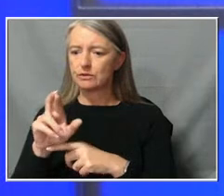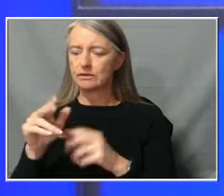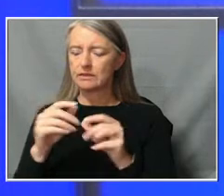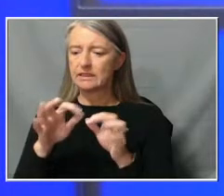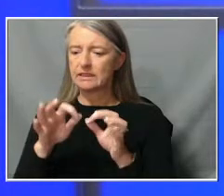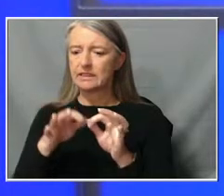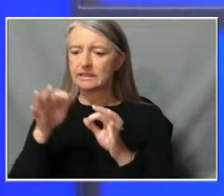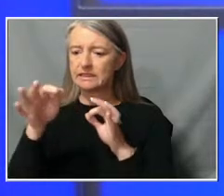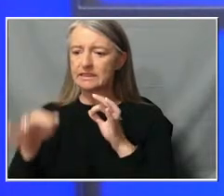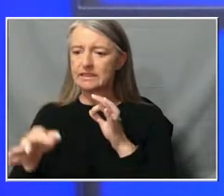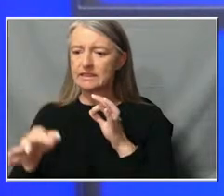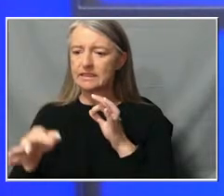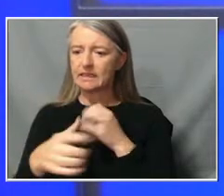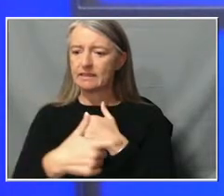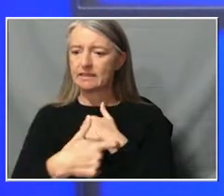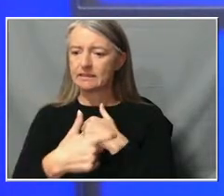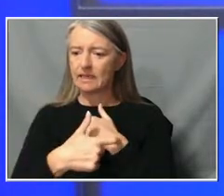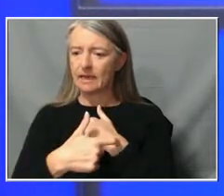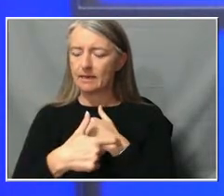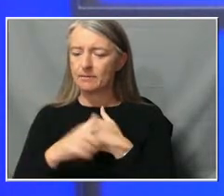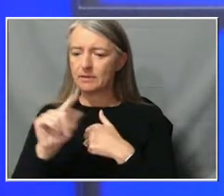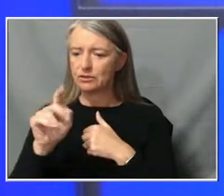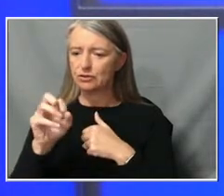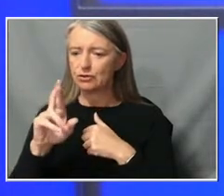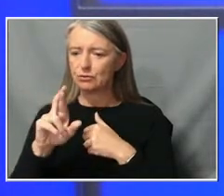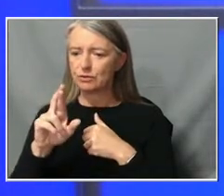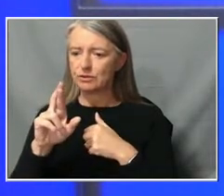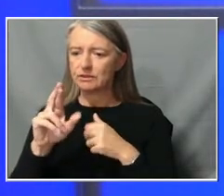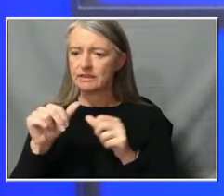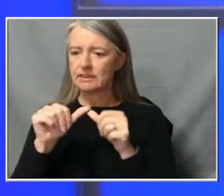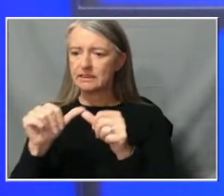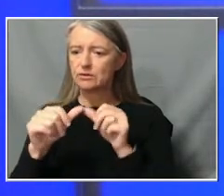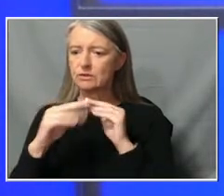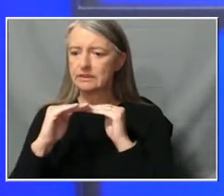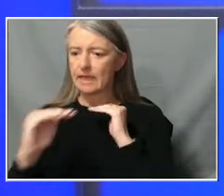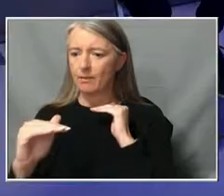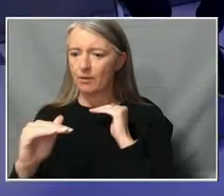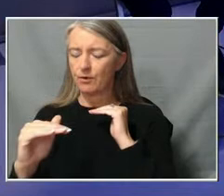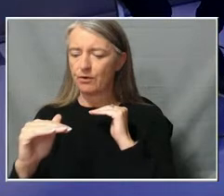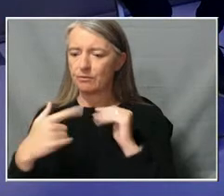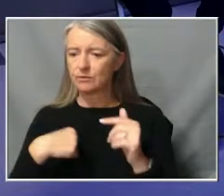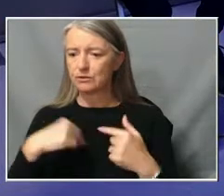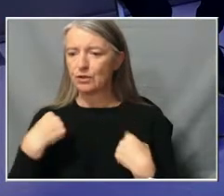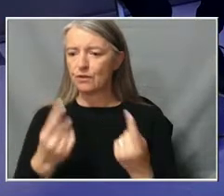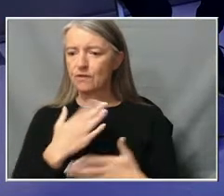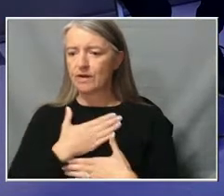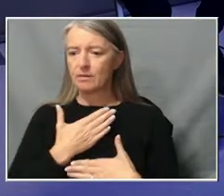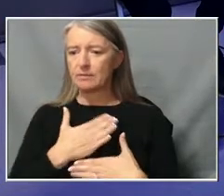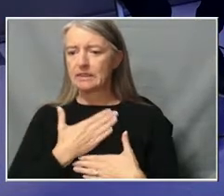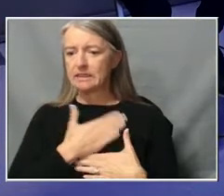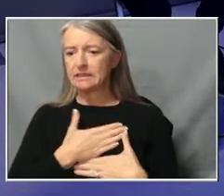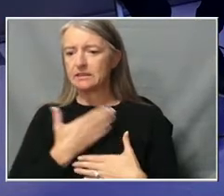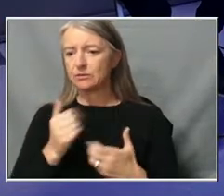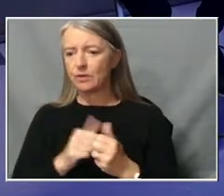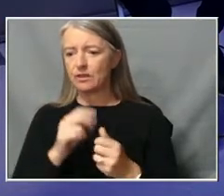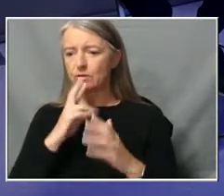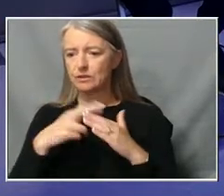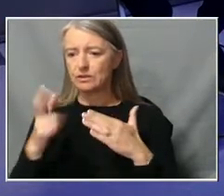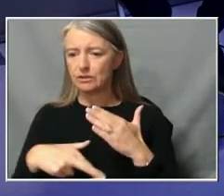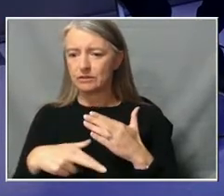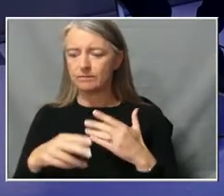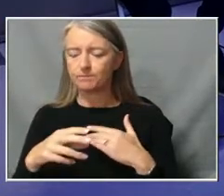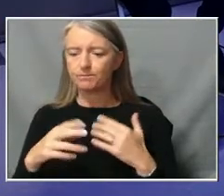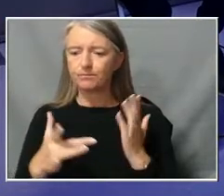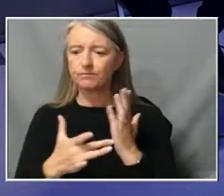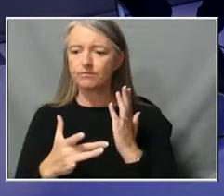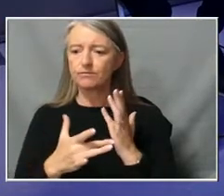that interval, but so far we're very pleased with the results. So let's talk about, Dr. Rotondo, I'm going to stay with you because technically